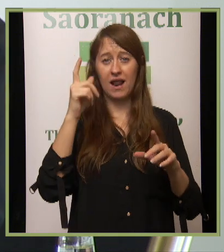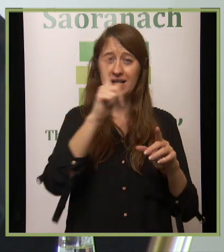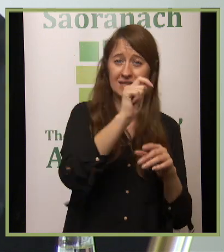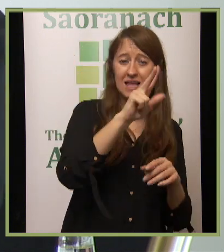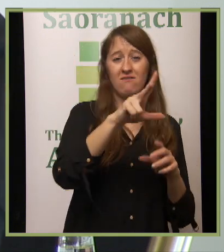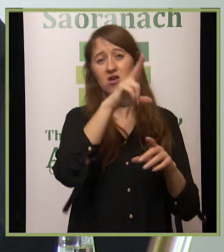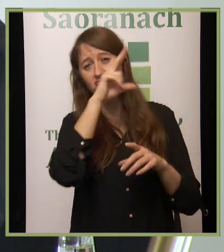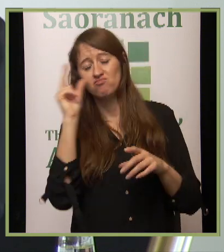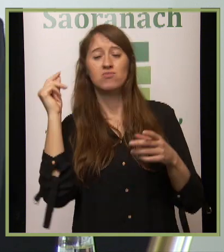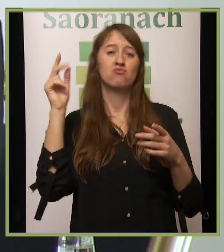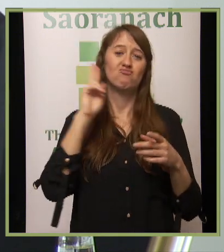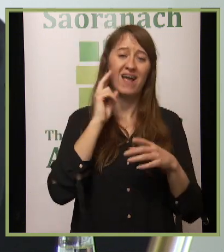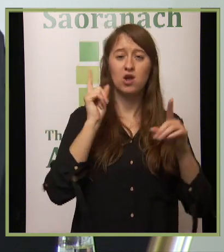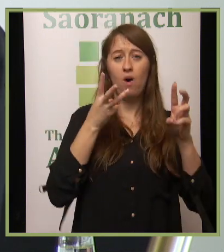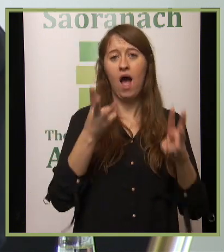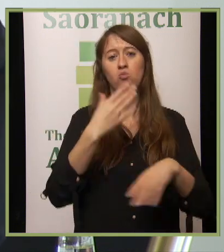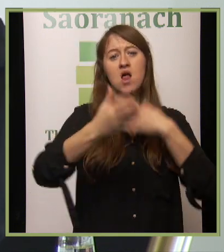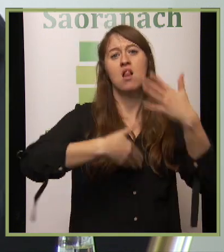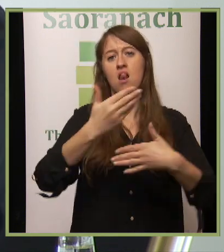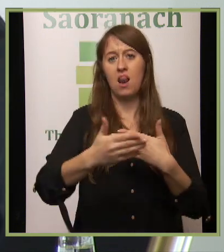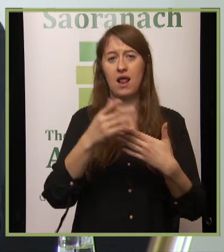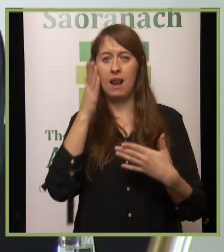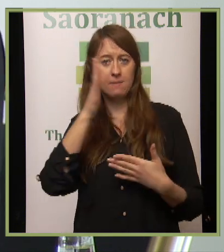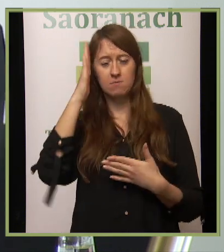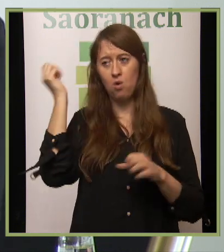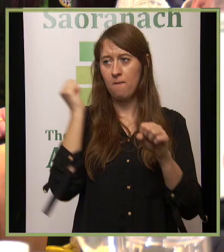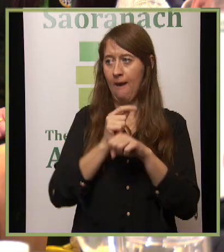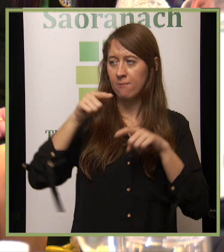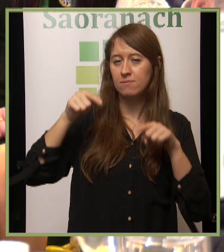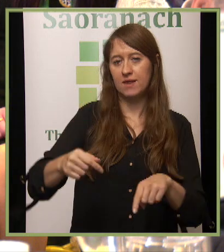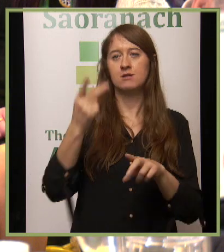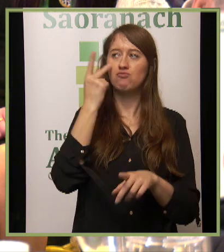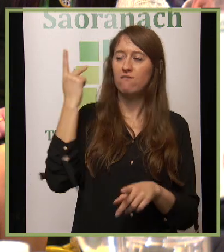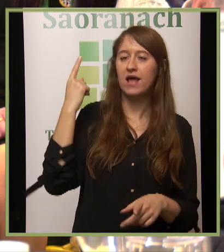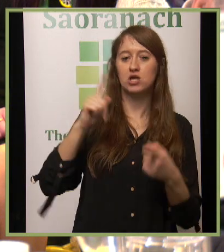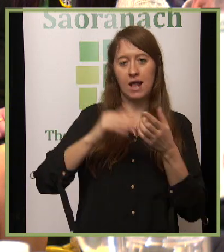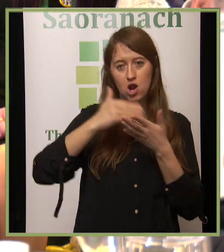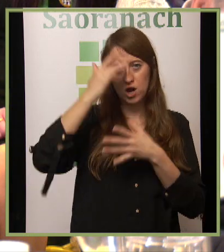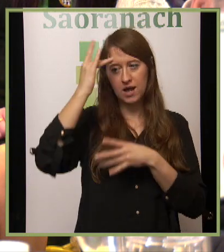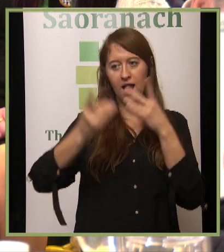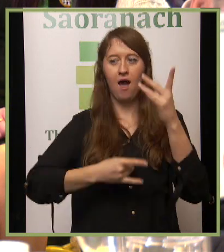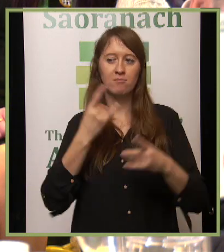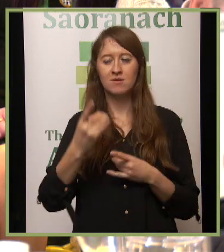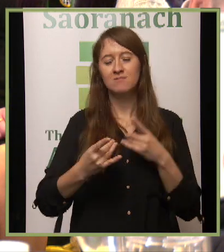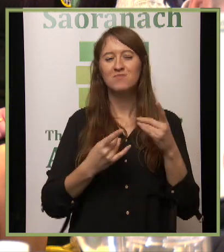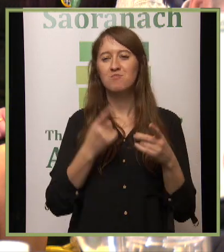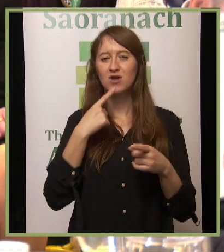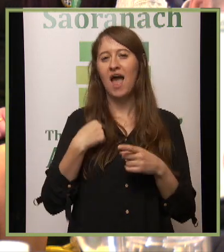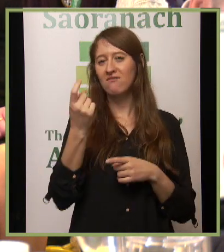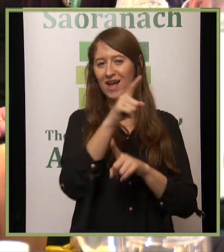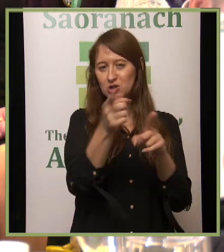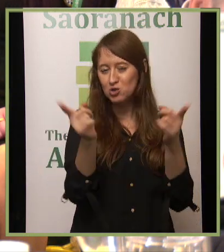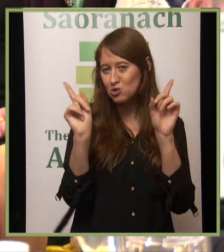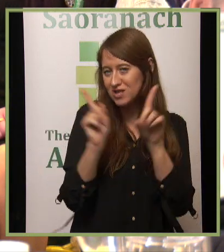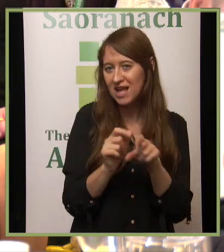work, this reflection, this learning has happened by all of you. And I invite you to do the same with all your friends and neighbours and colleagues